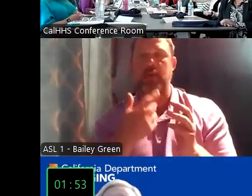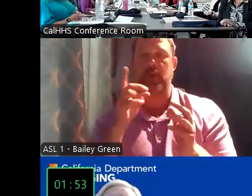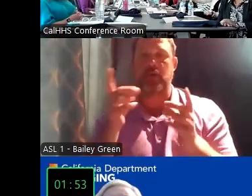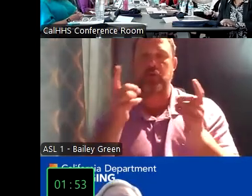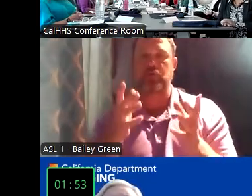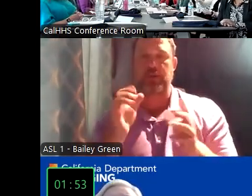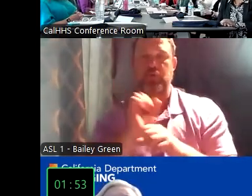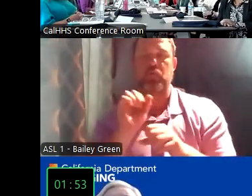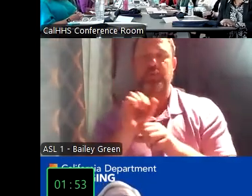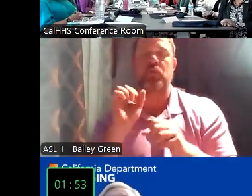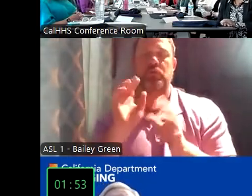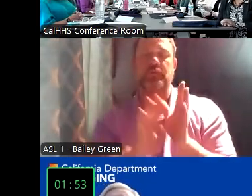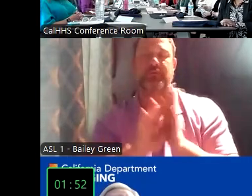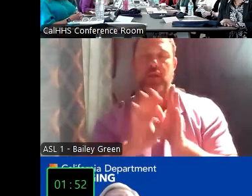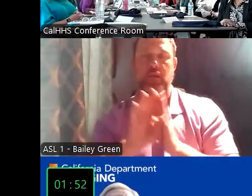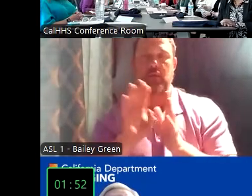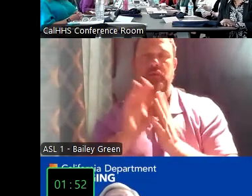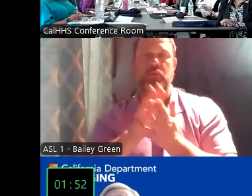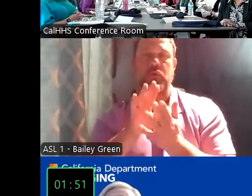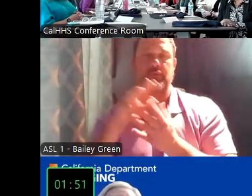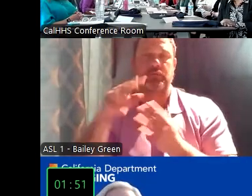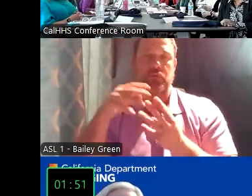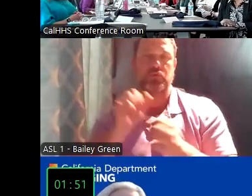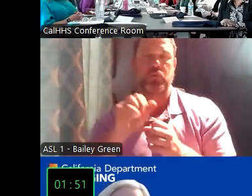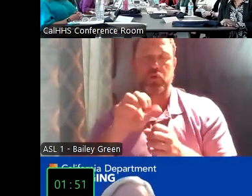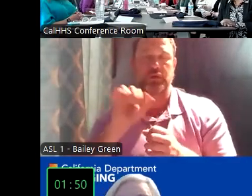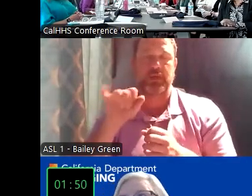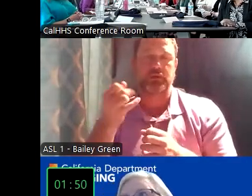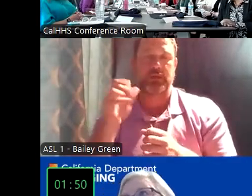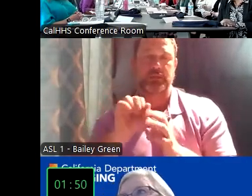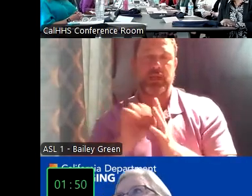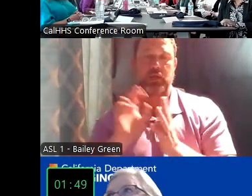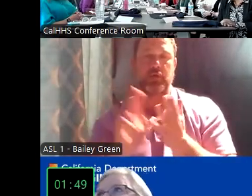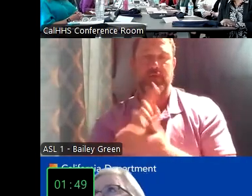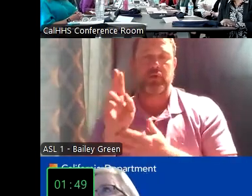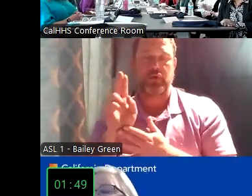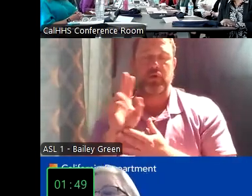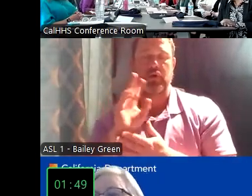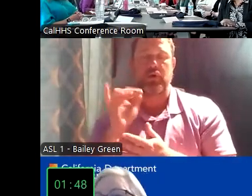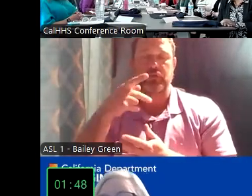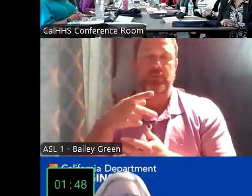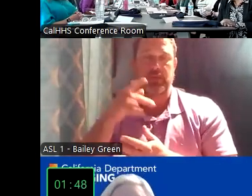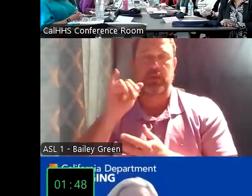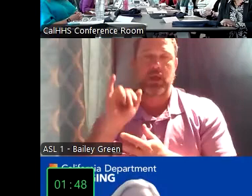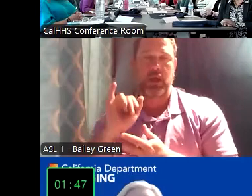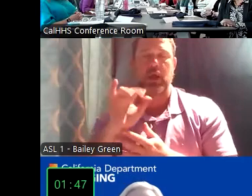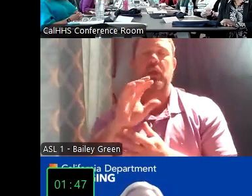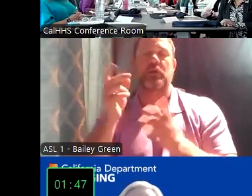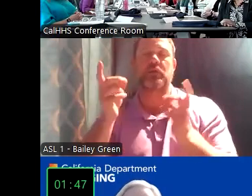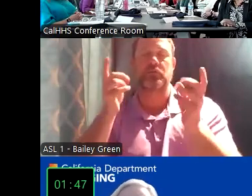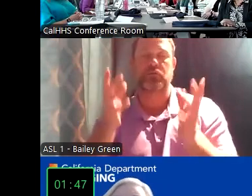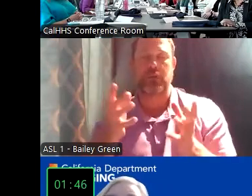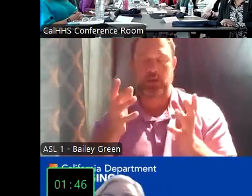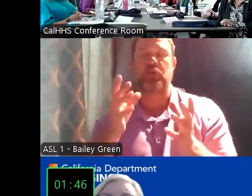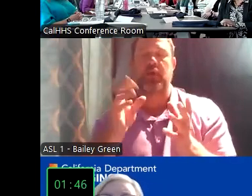of Workforce Development at the School of Social Work at San Jose State University. I'm also the PI and Director of